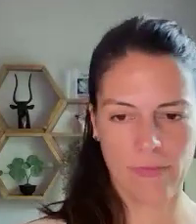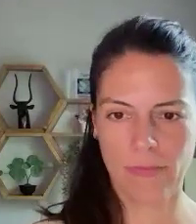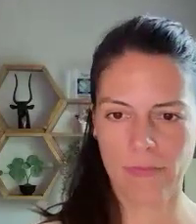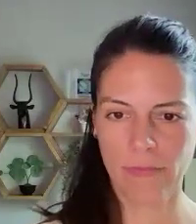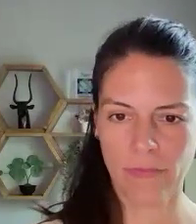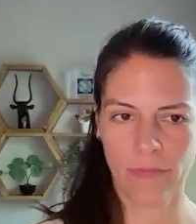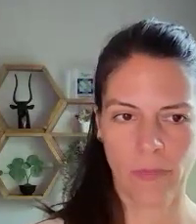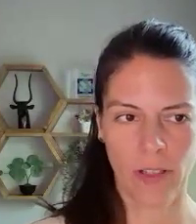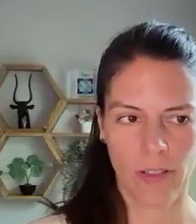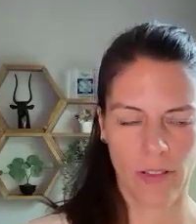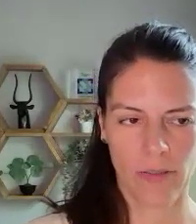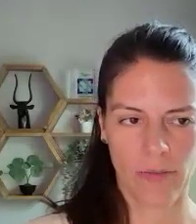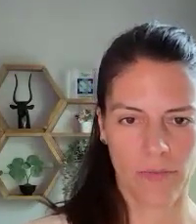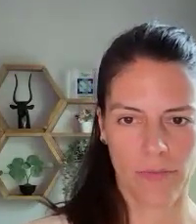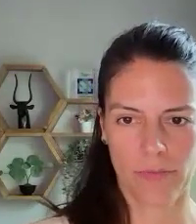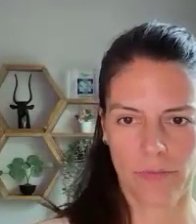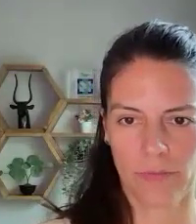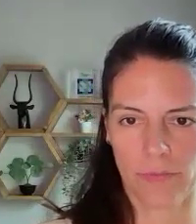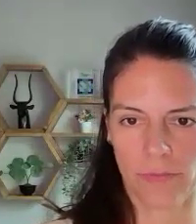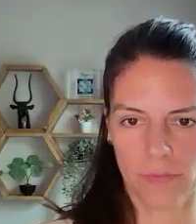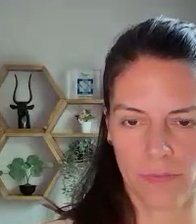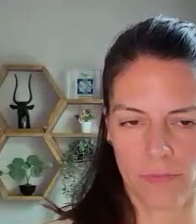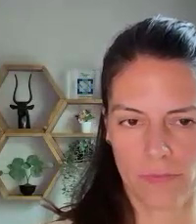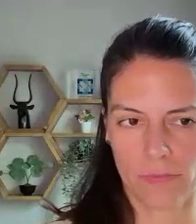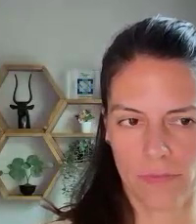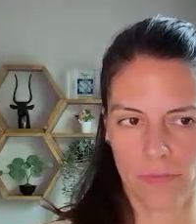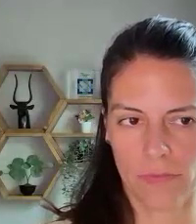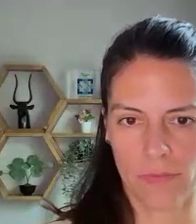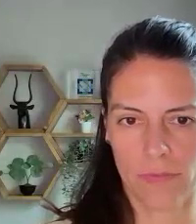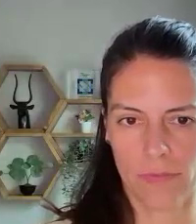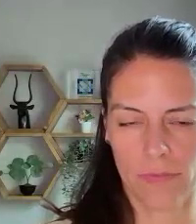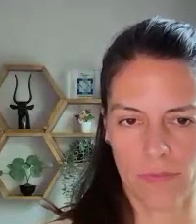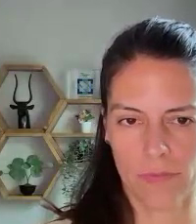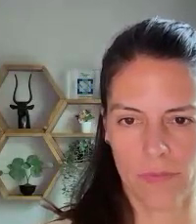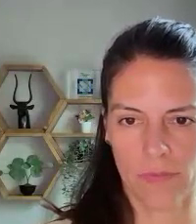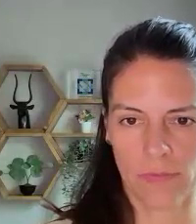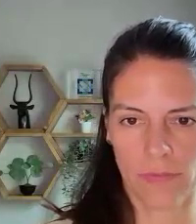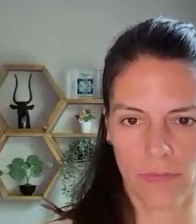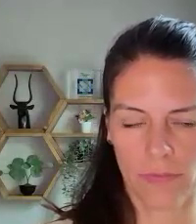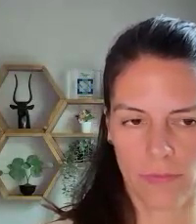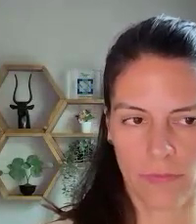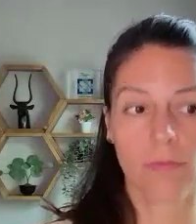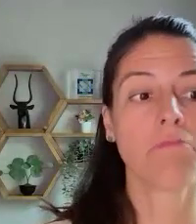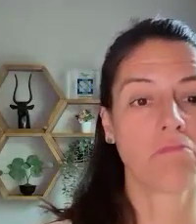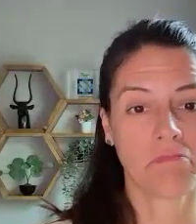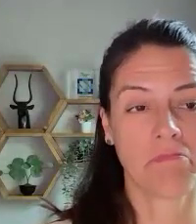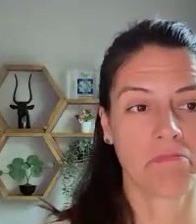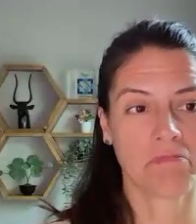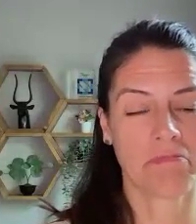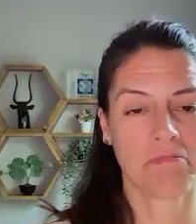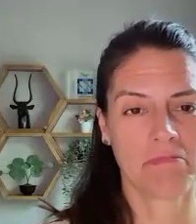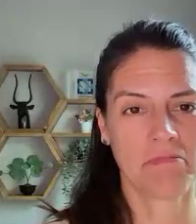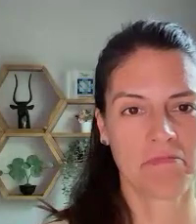Yeah, sure, that's no problem. I'm Chad Stewart. I'm a software engineer from Kingston, Jamaica.